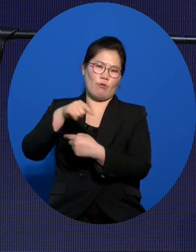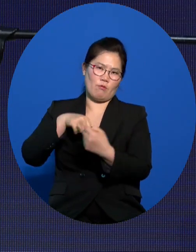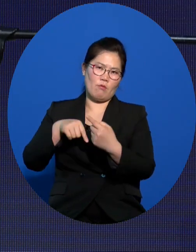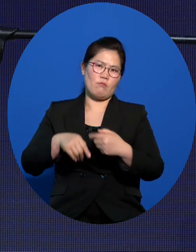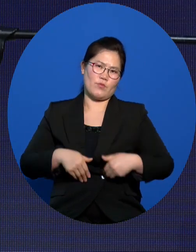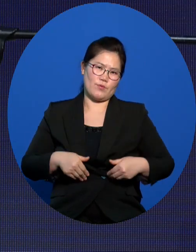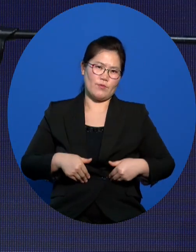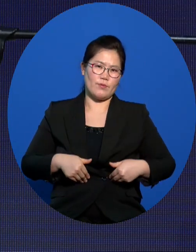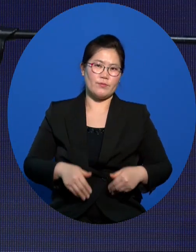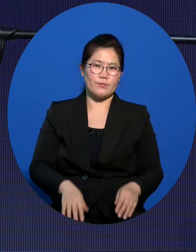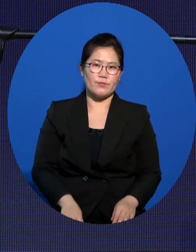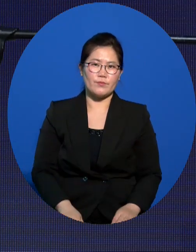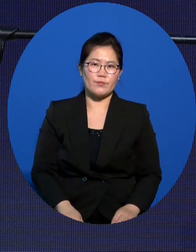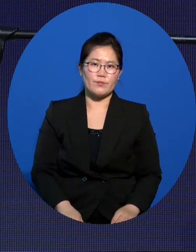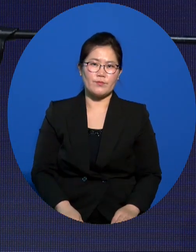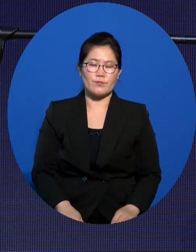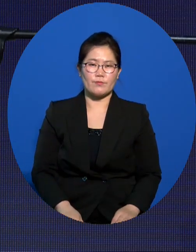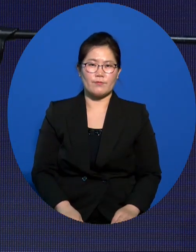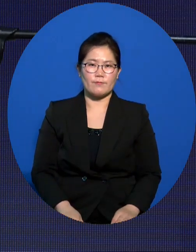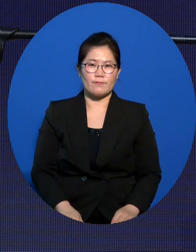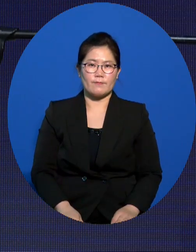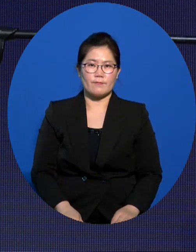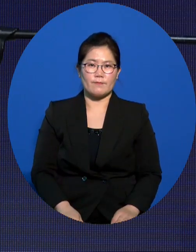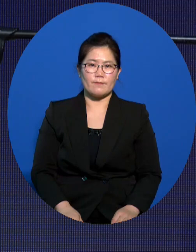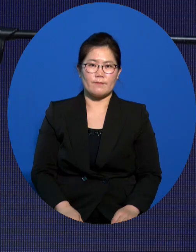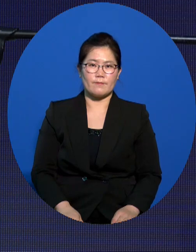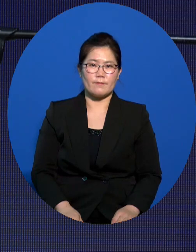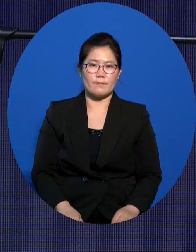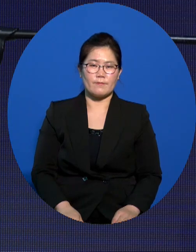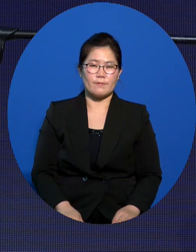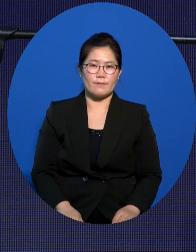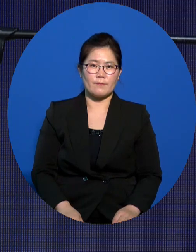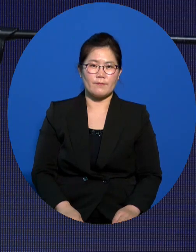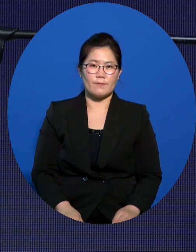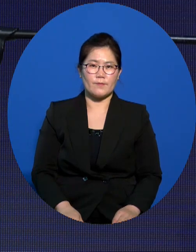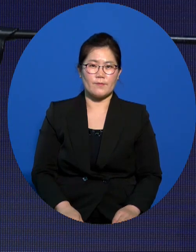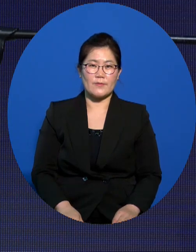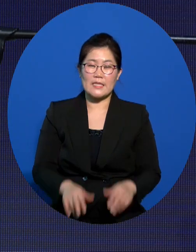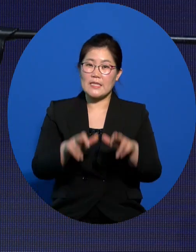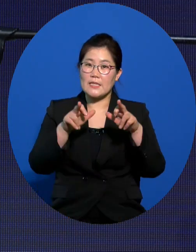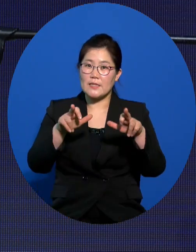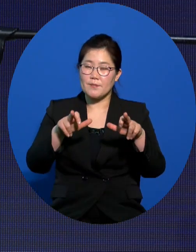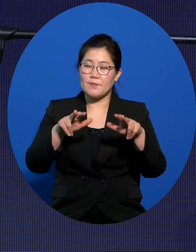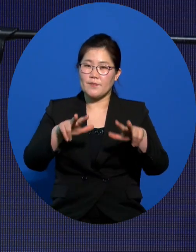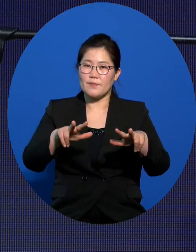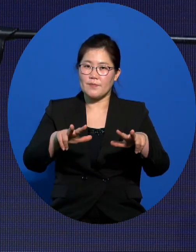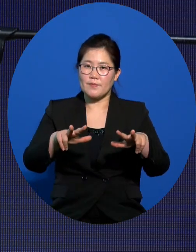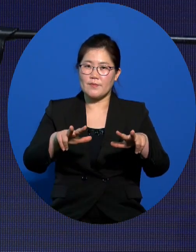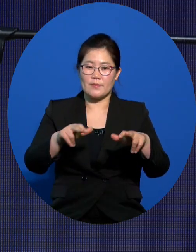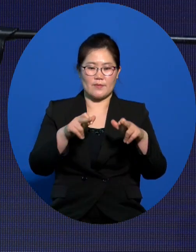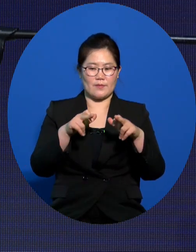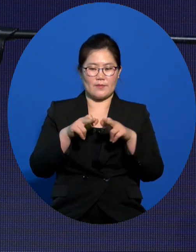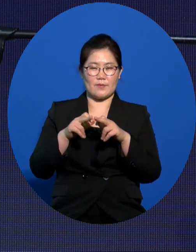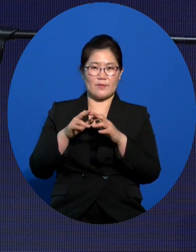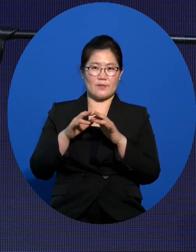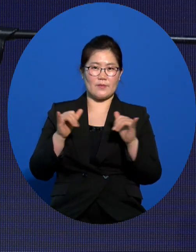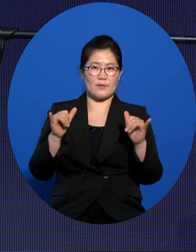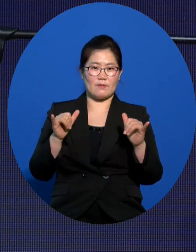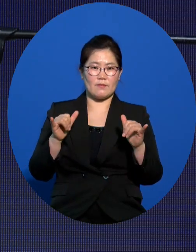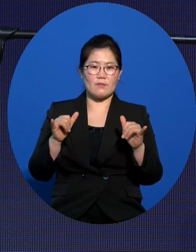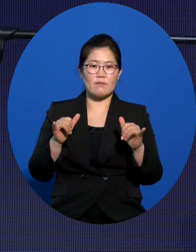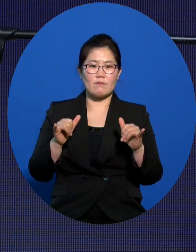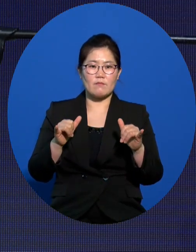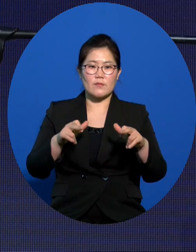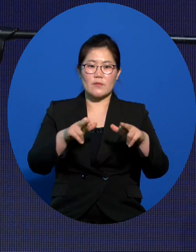the Call Mobility Support Service Center for persons with disabilities. We need to operate this in a